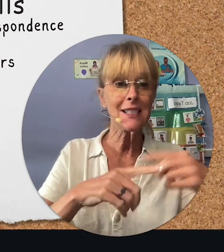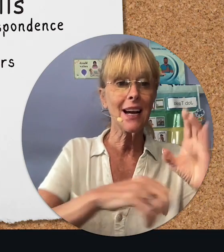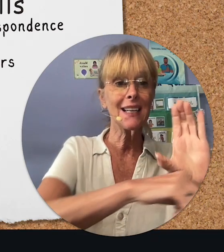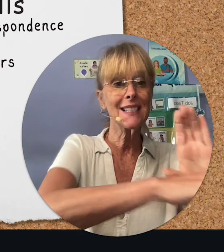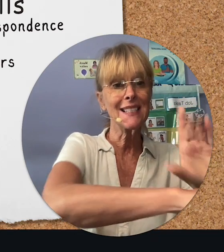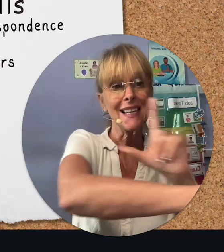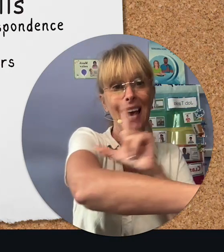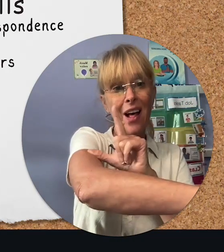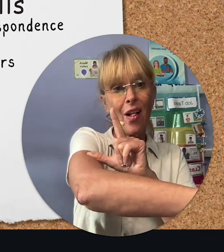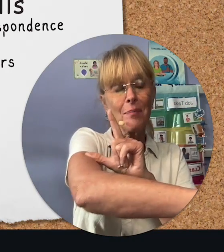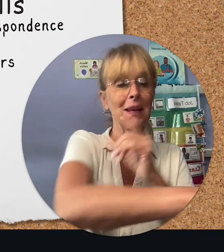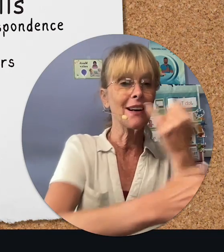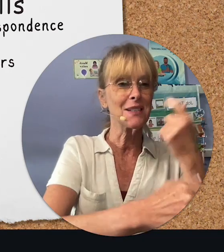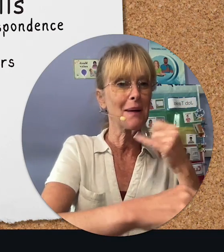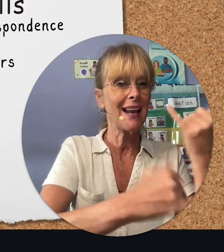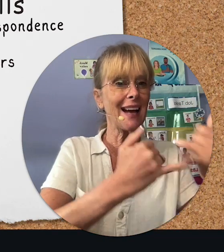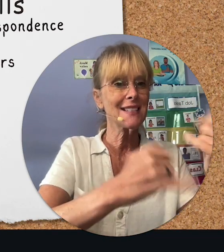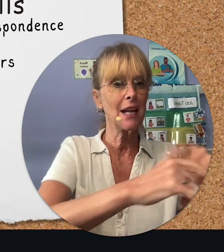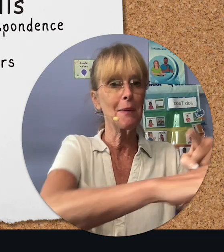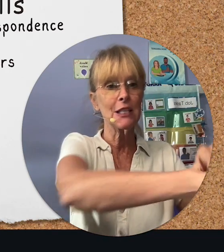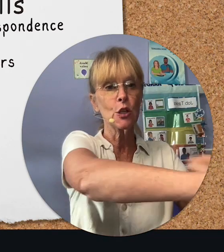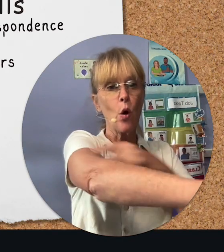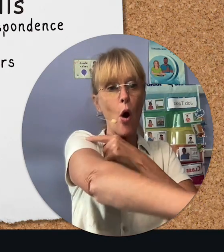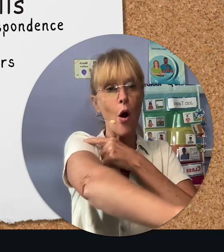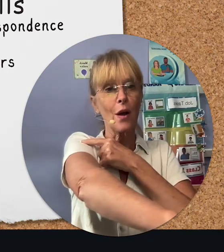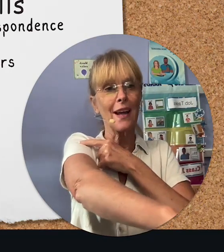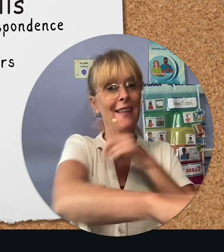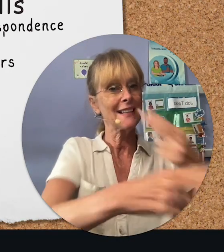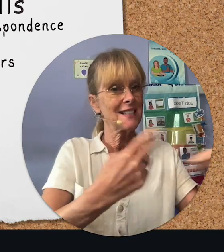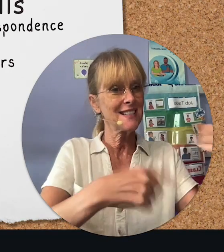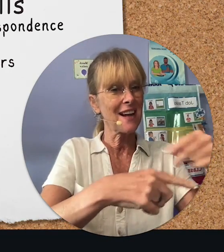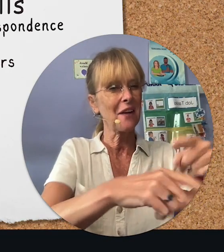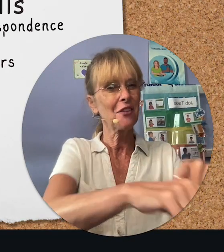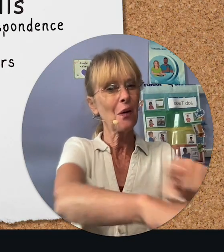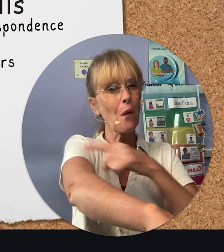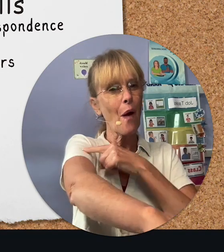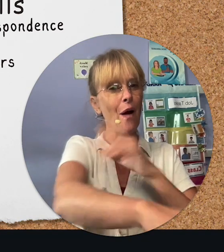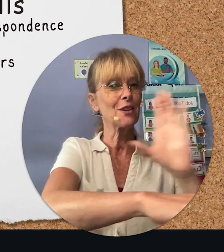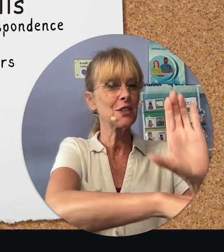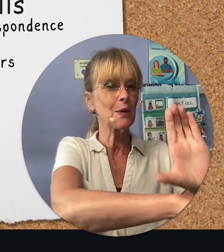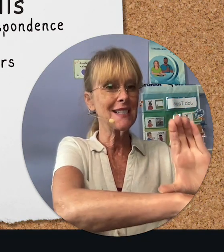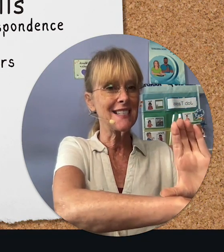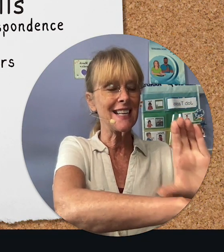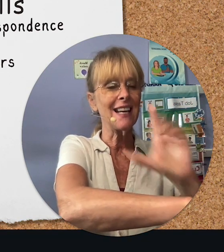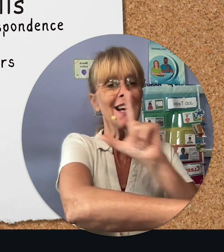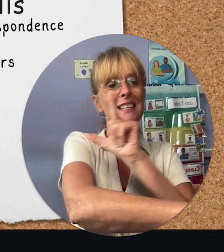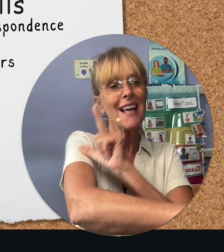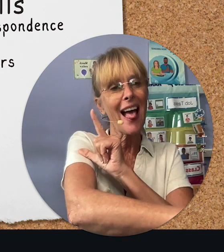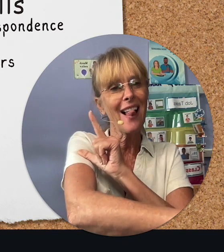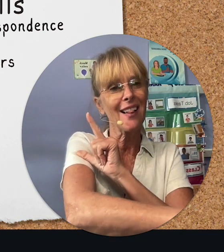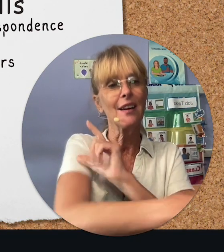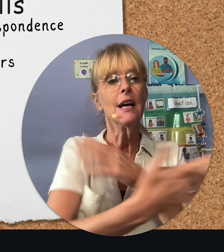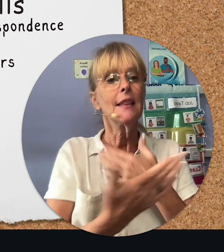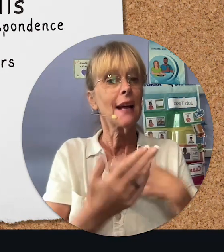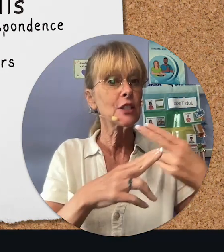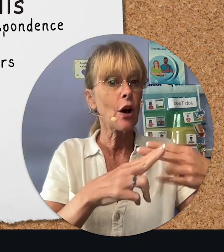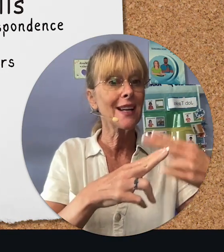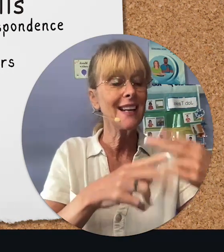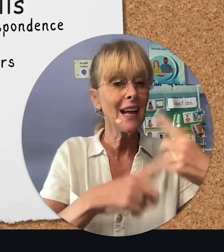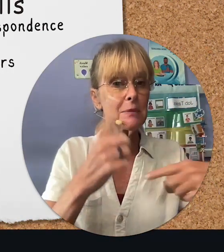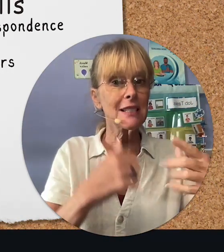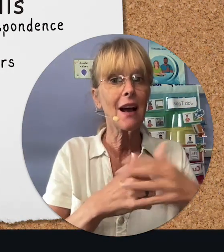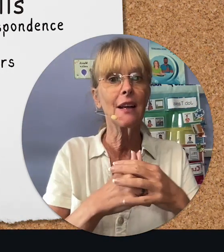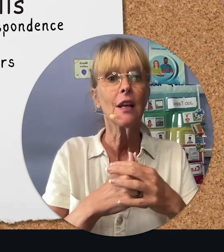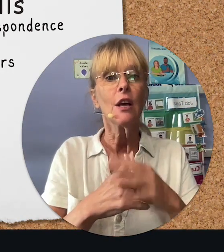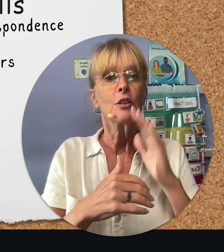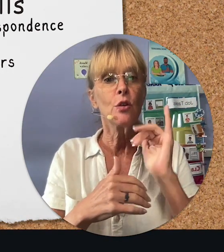name sign is CL because my last name is Long, and that's the sign for long, so it's C to L. That's called a